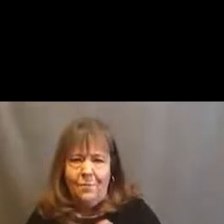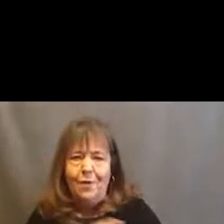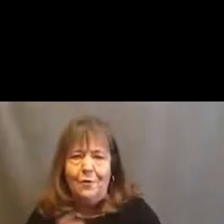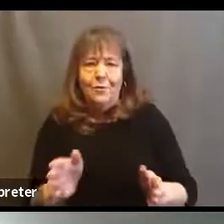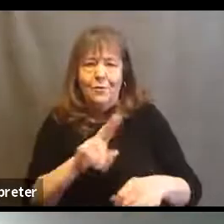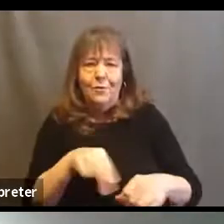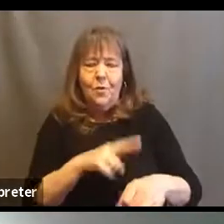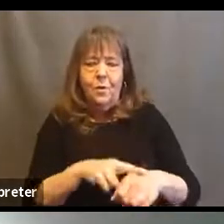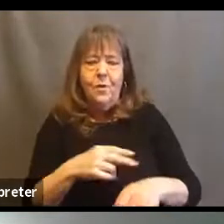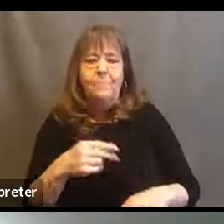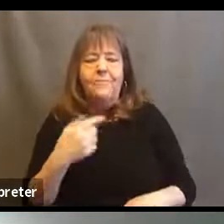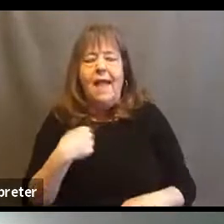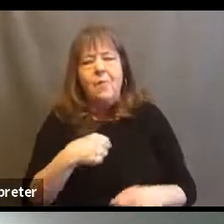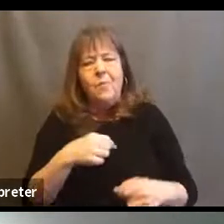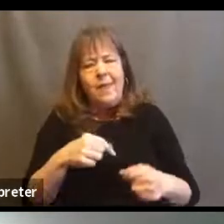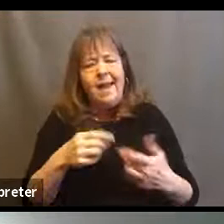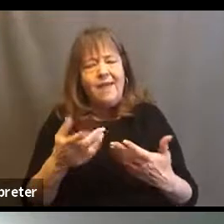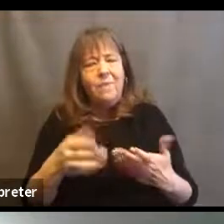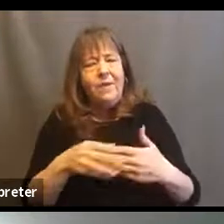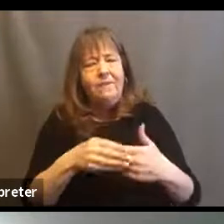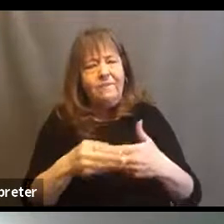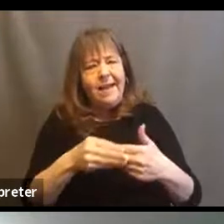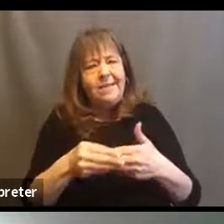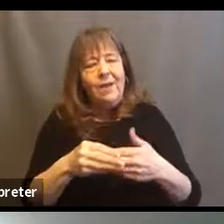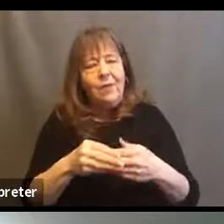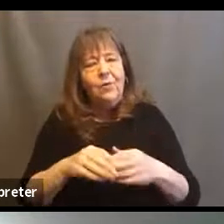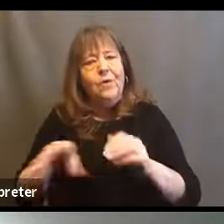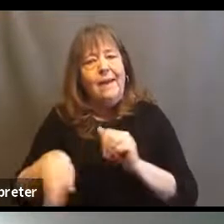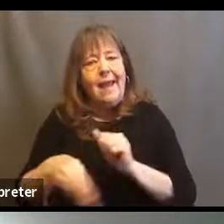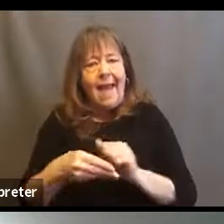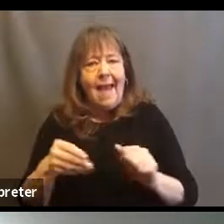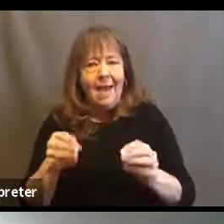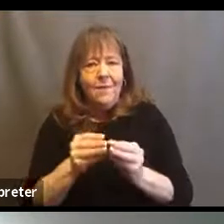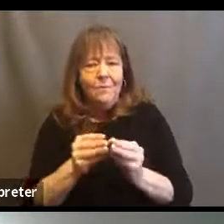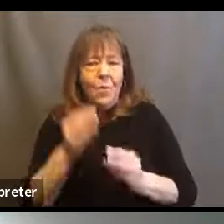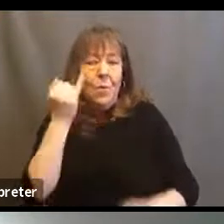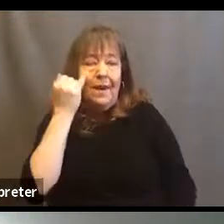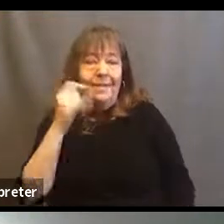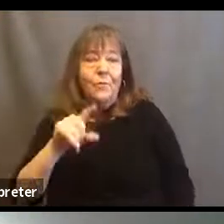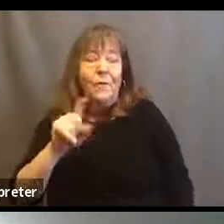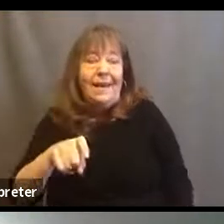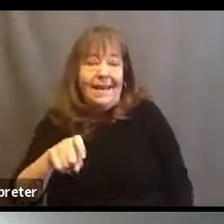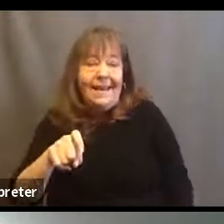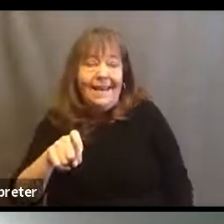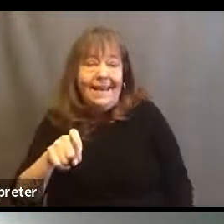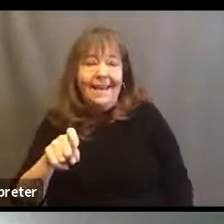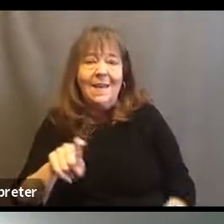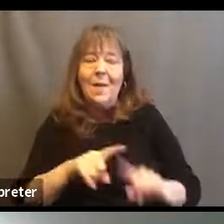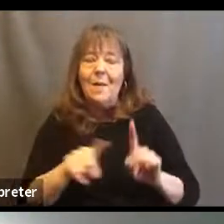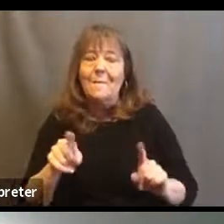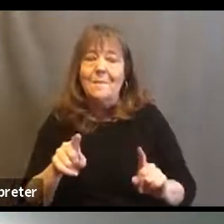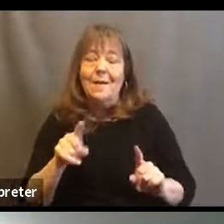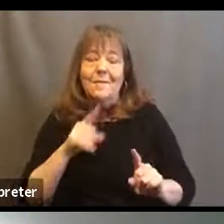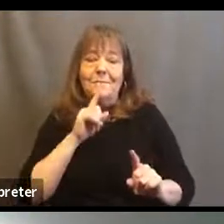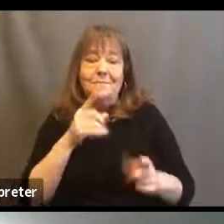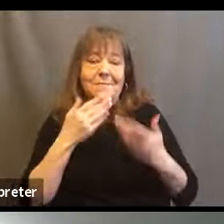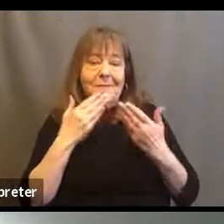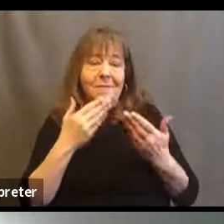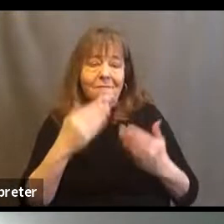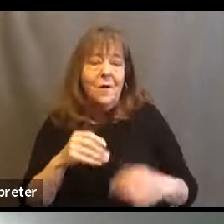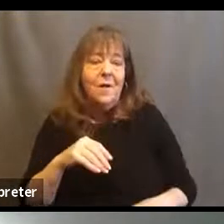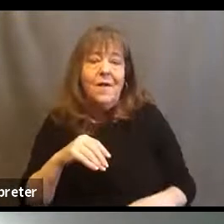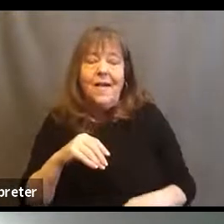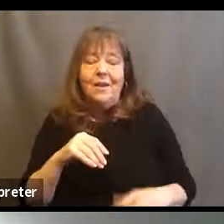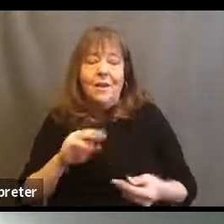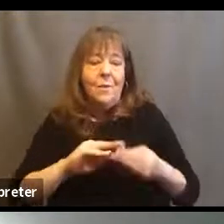ability to flex into our intermediate care unit for additional ICU beds if needed. And fortunately, we're keeping